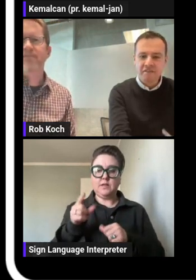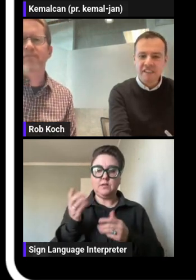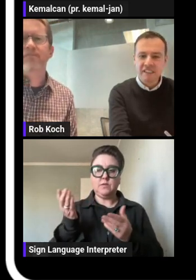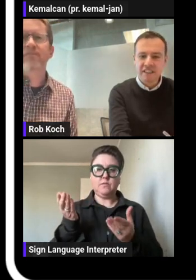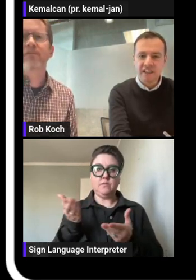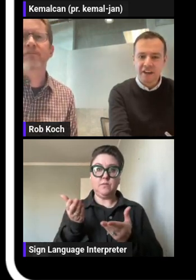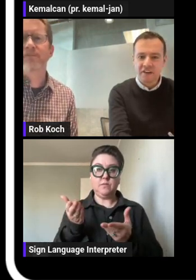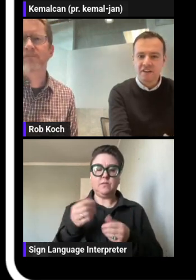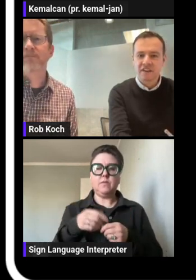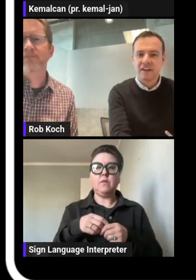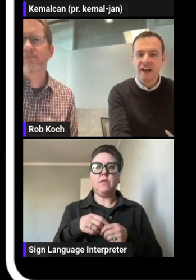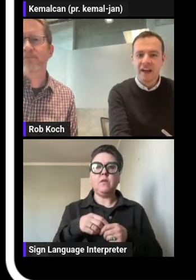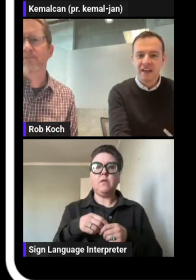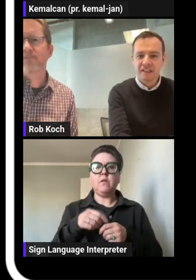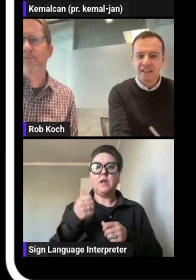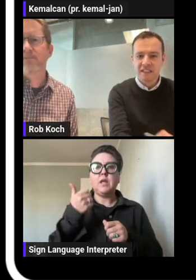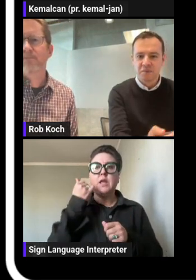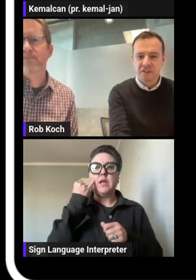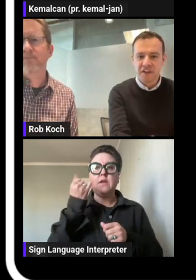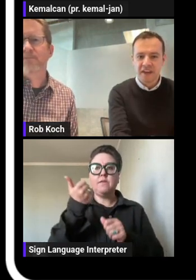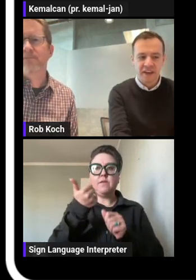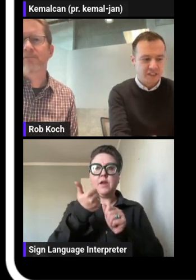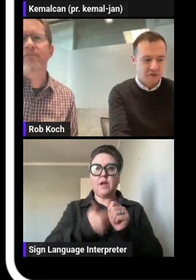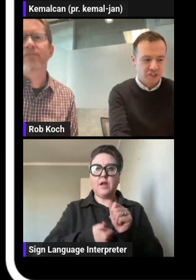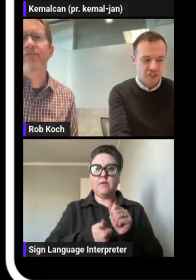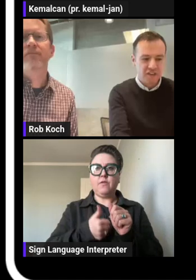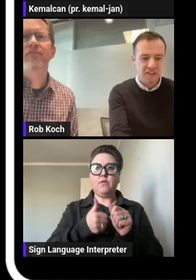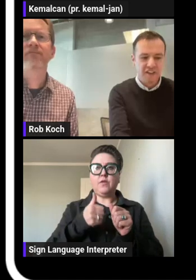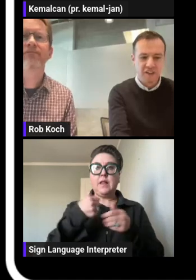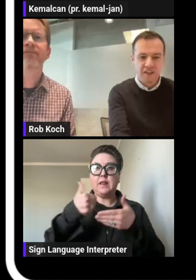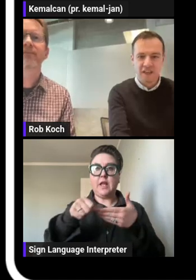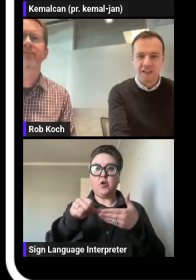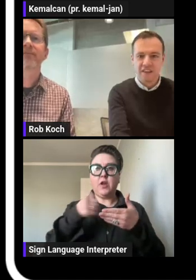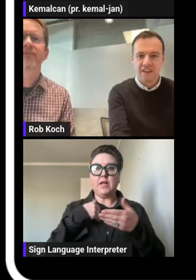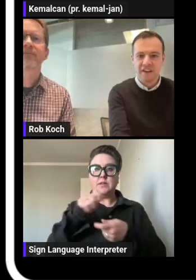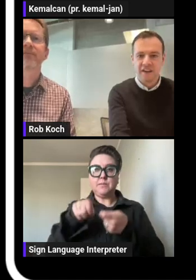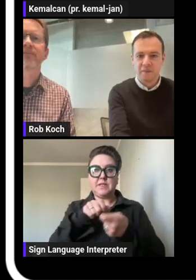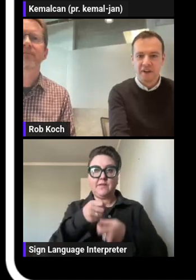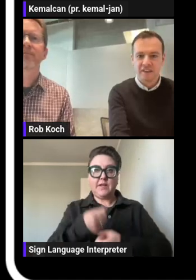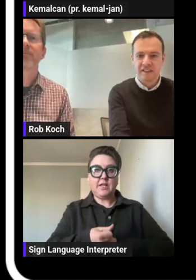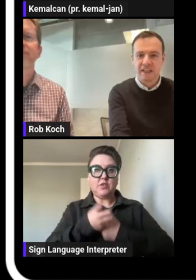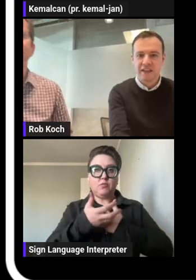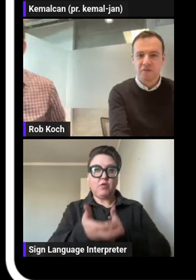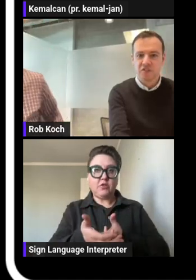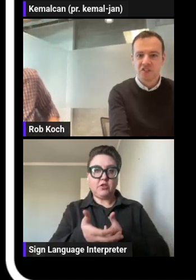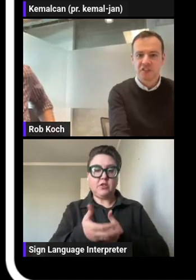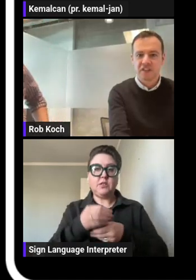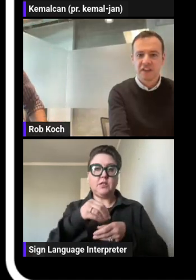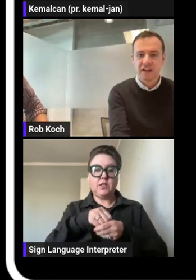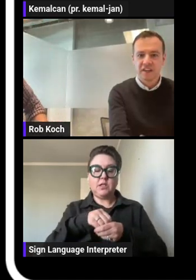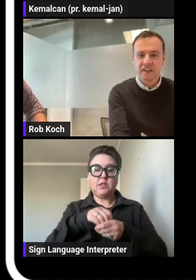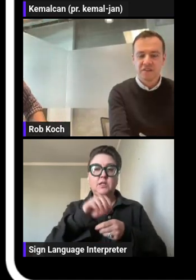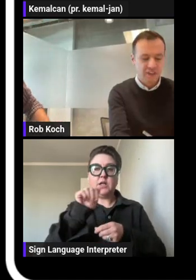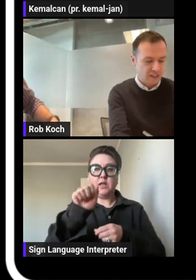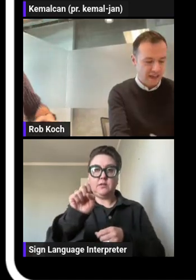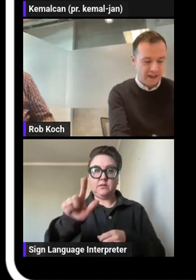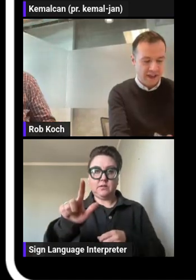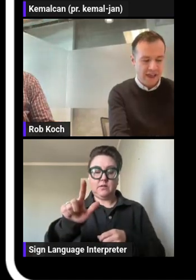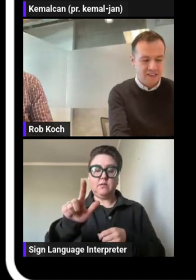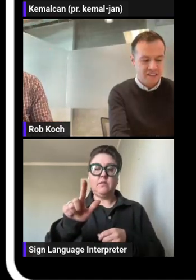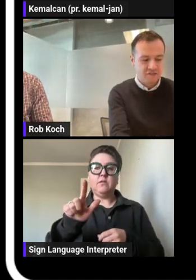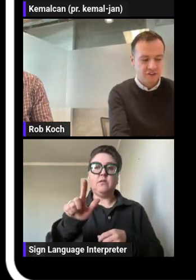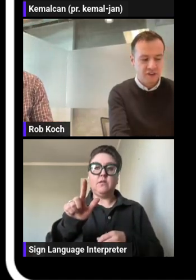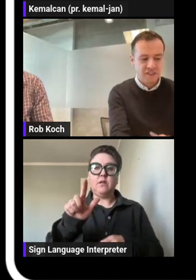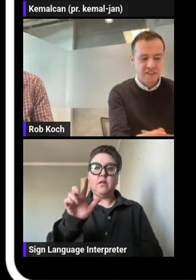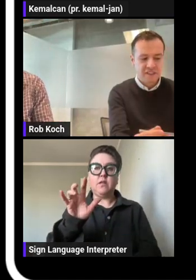if every single letter has an expression in American Sign Language. And